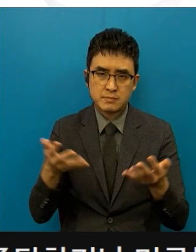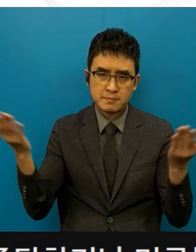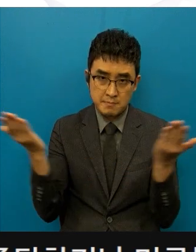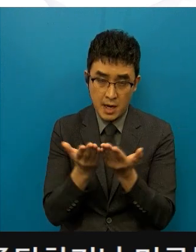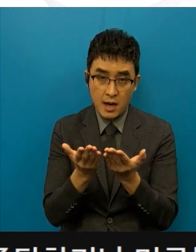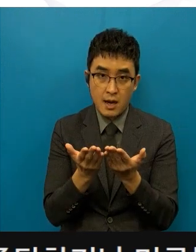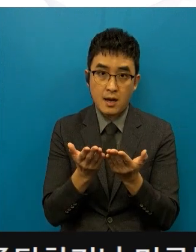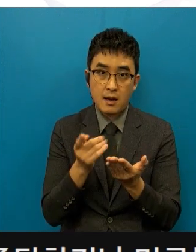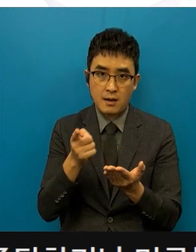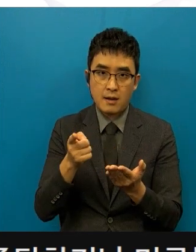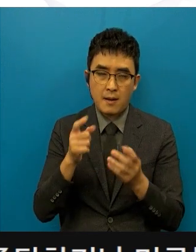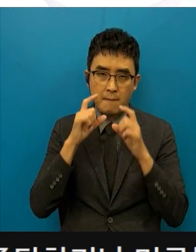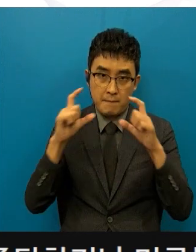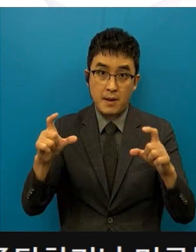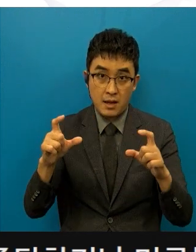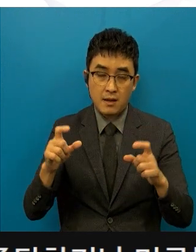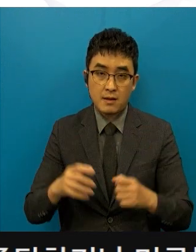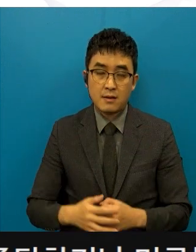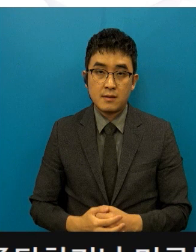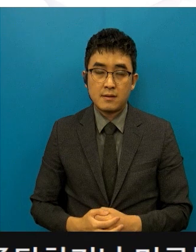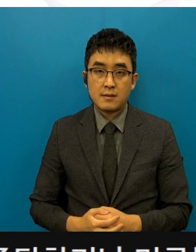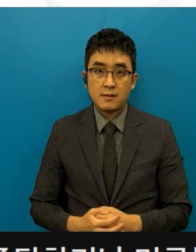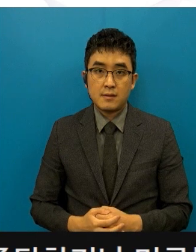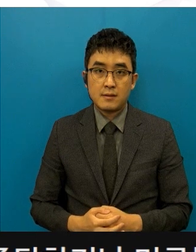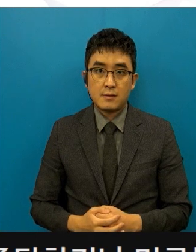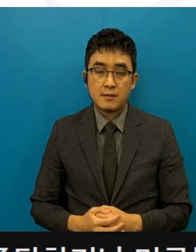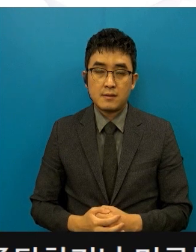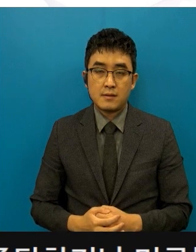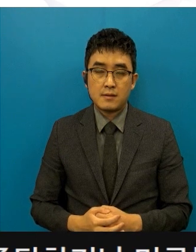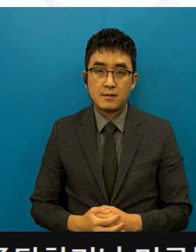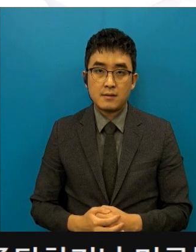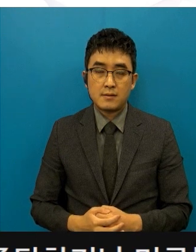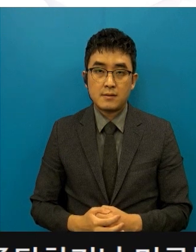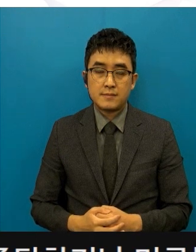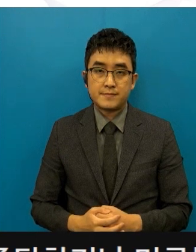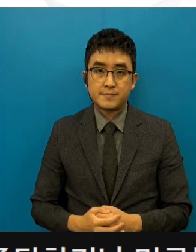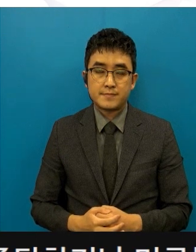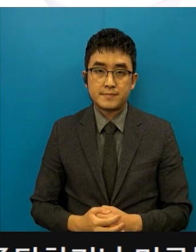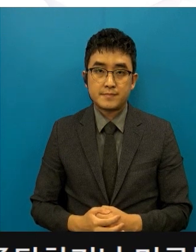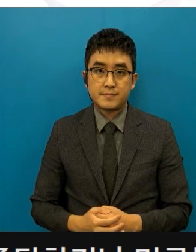recommendations for the legislation accompanied by social debate.